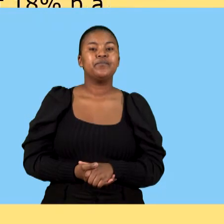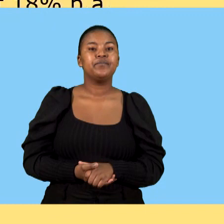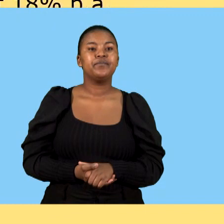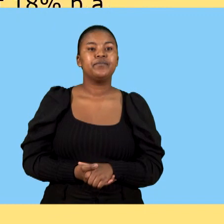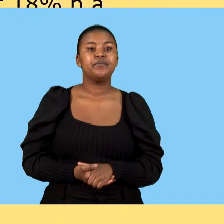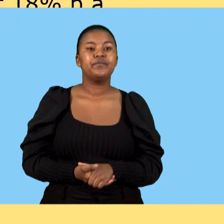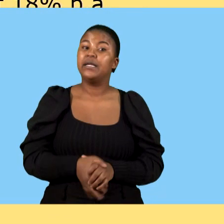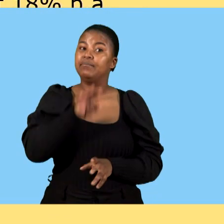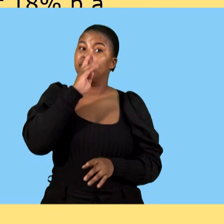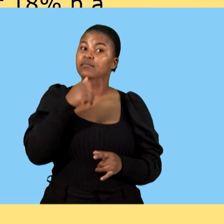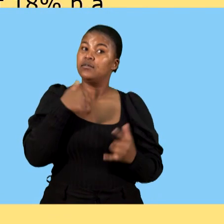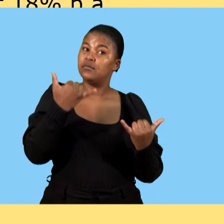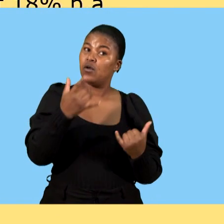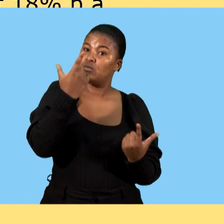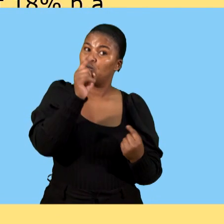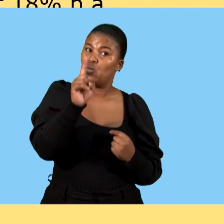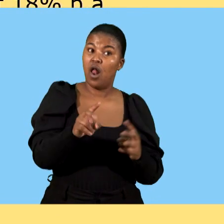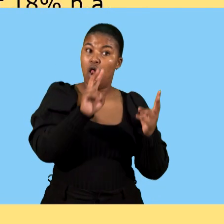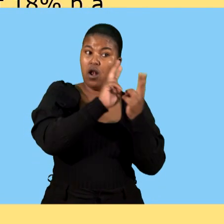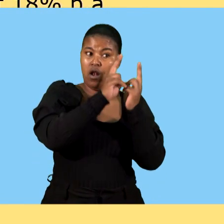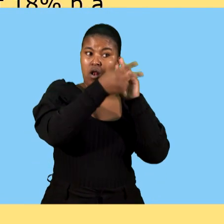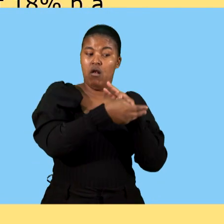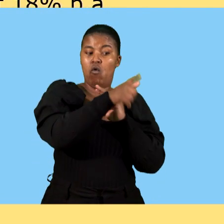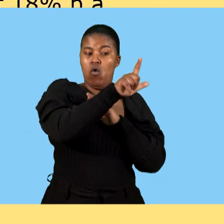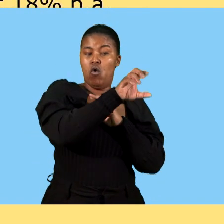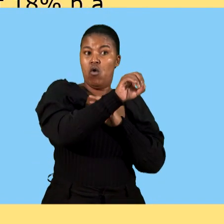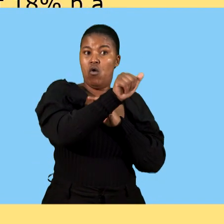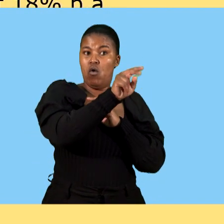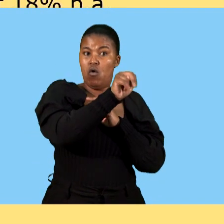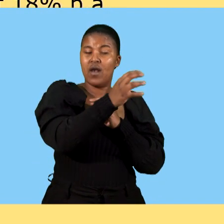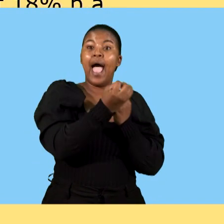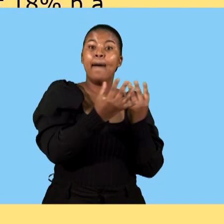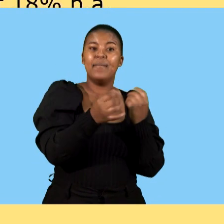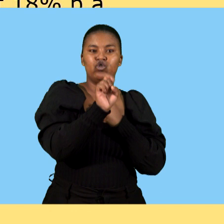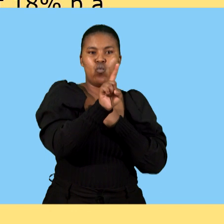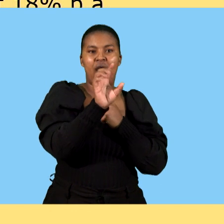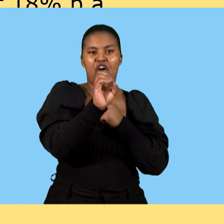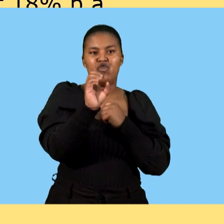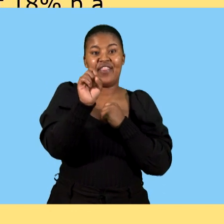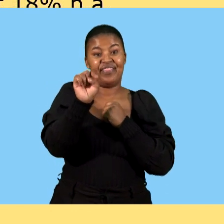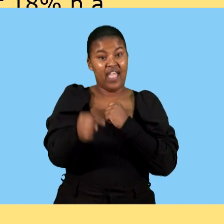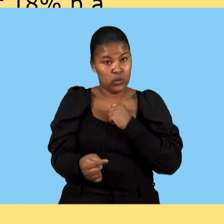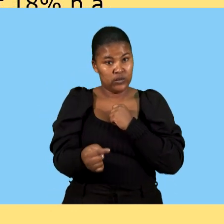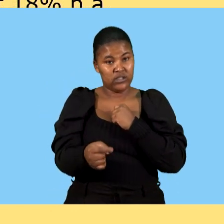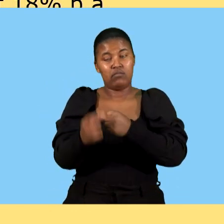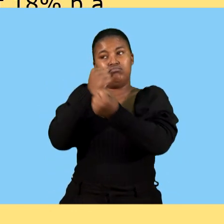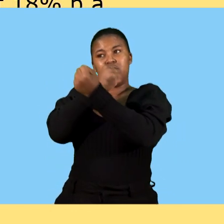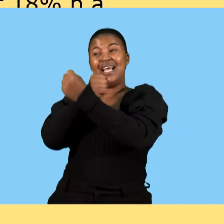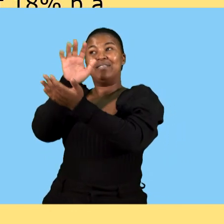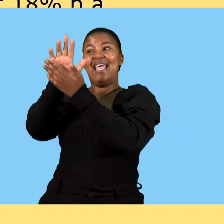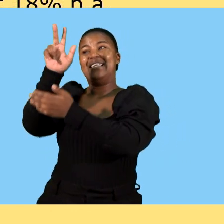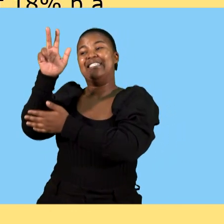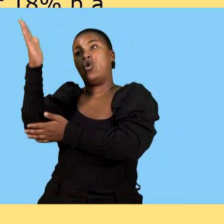loan, which is 100,000. The interest is at 18%, 18 over